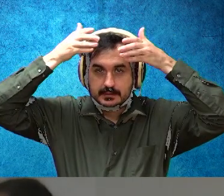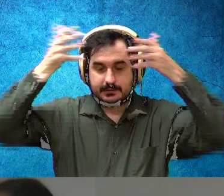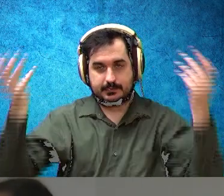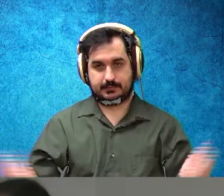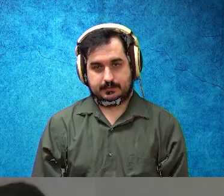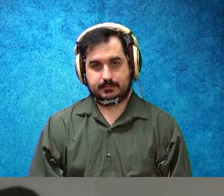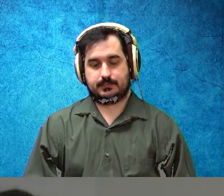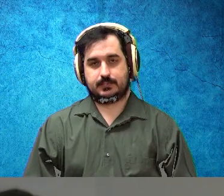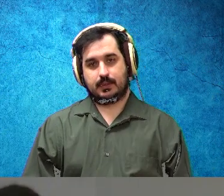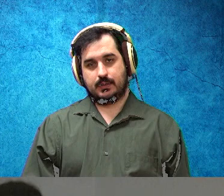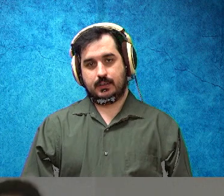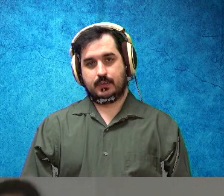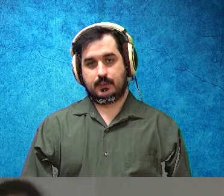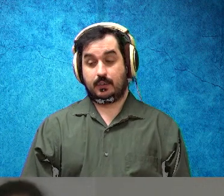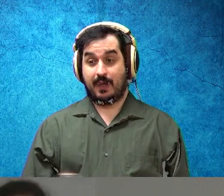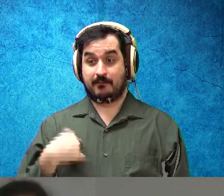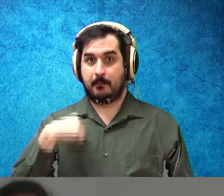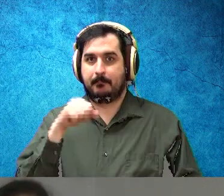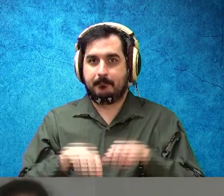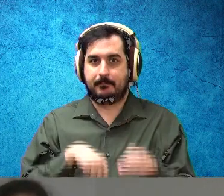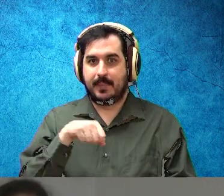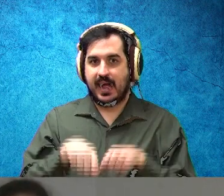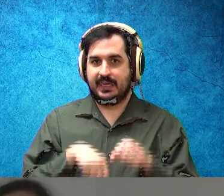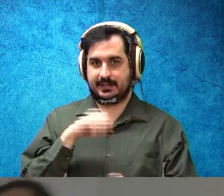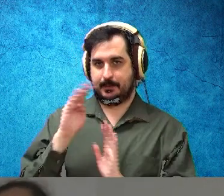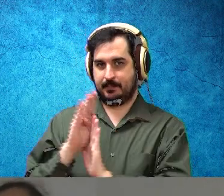Okay? So there's a bike in the background.